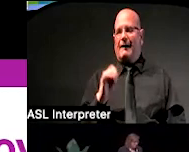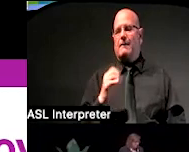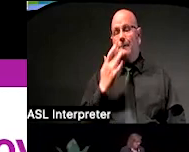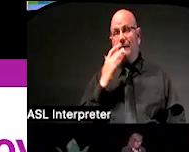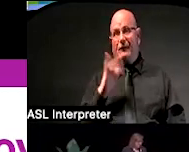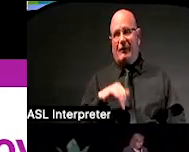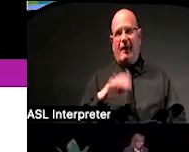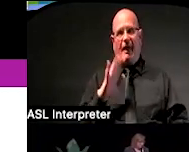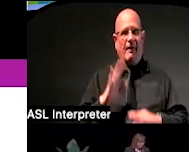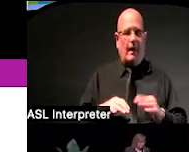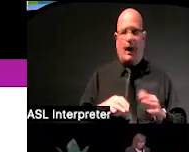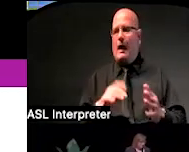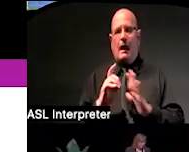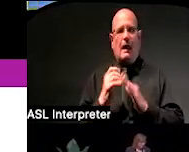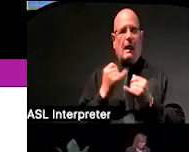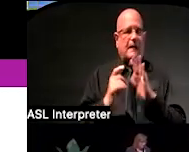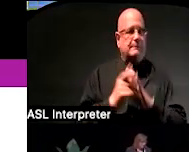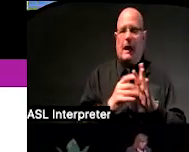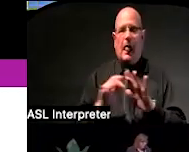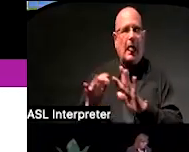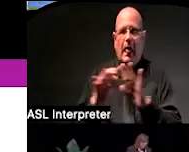than reactive.